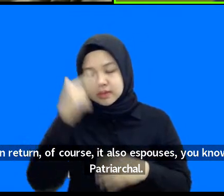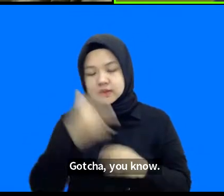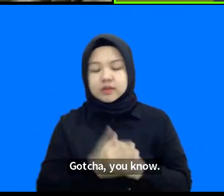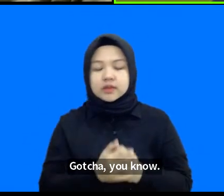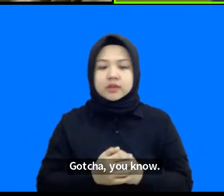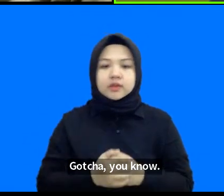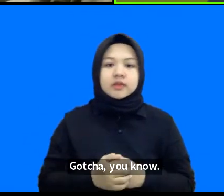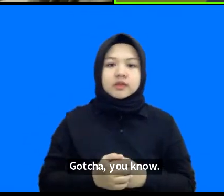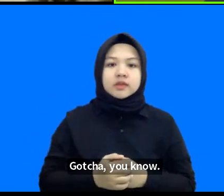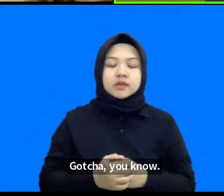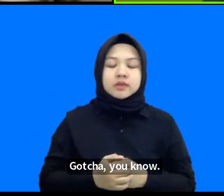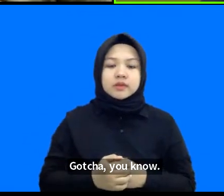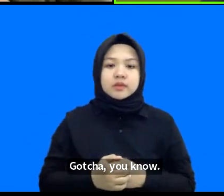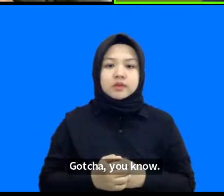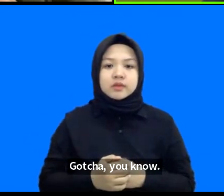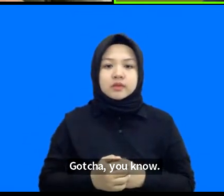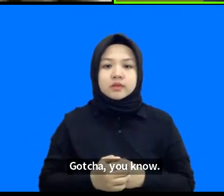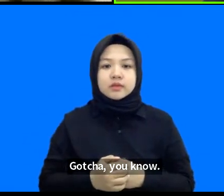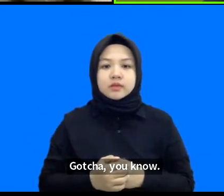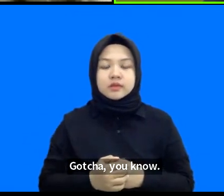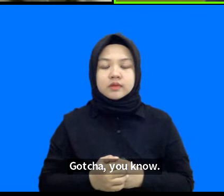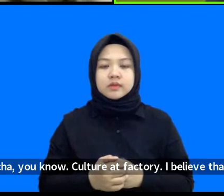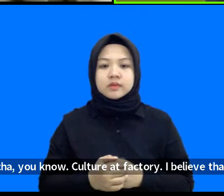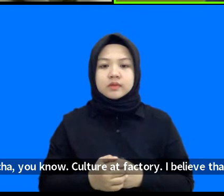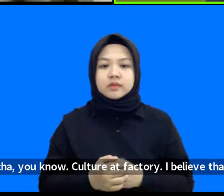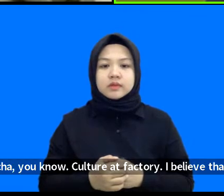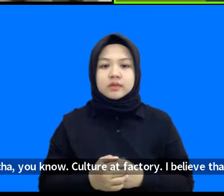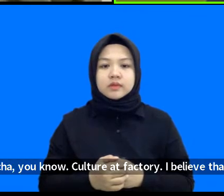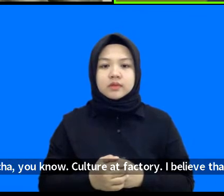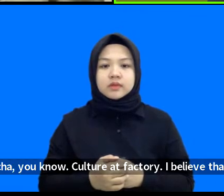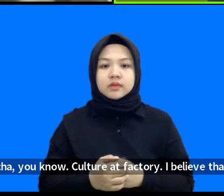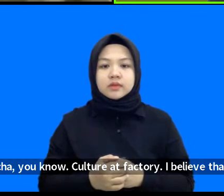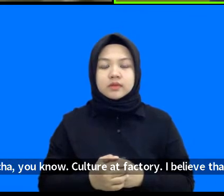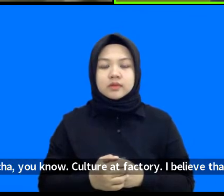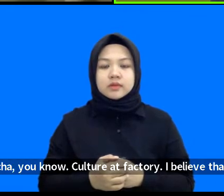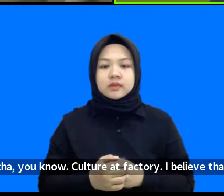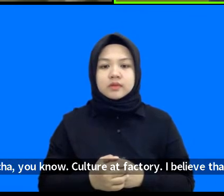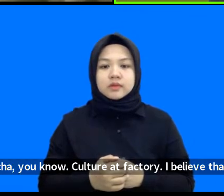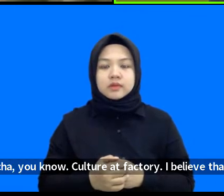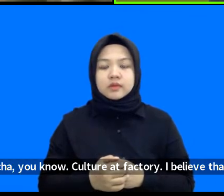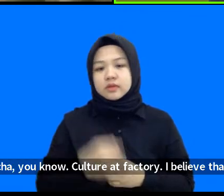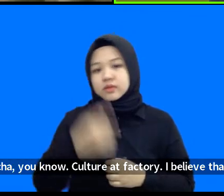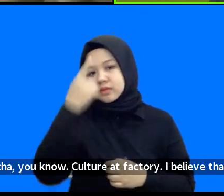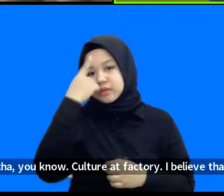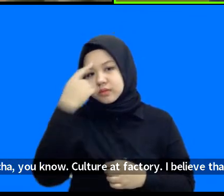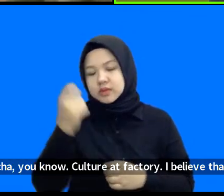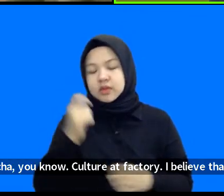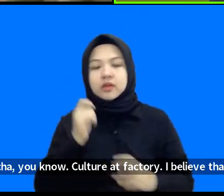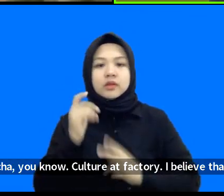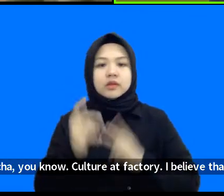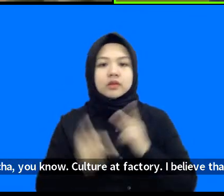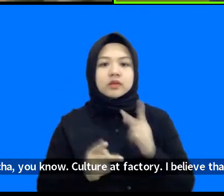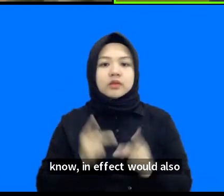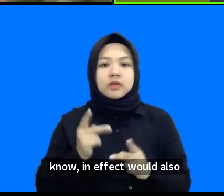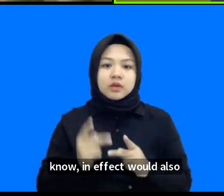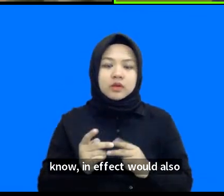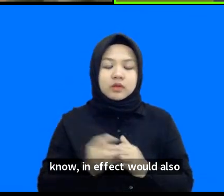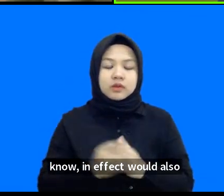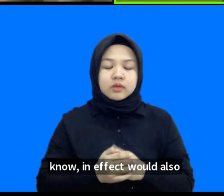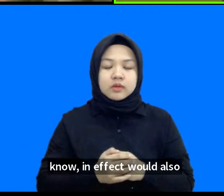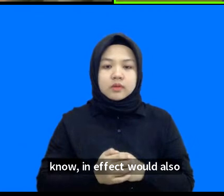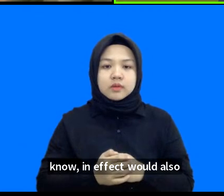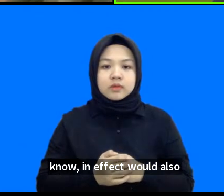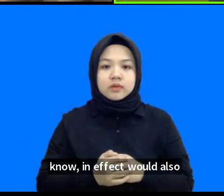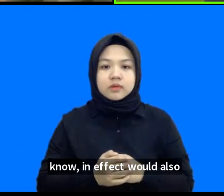culture and patriarchal beliefs that, in effect would also hinder women